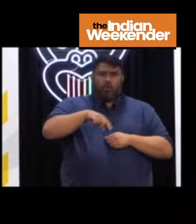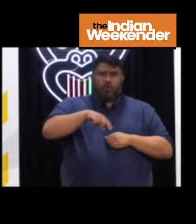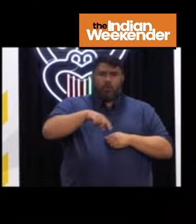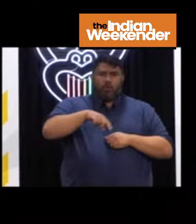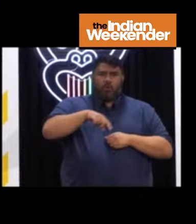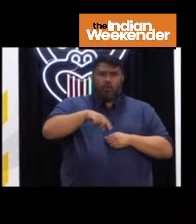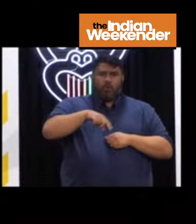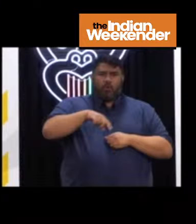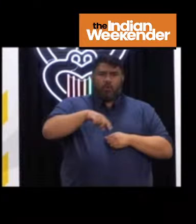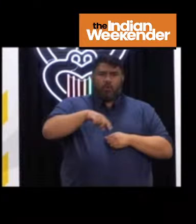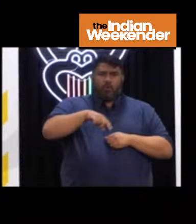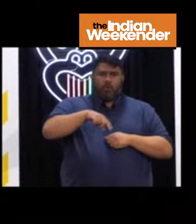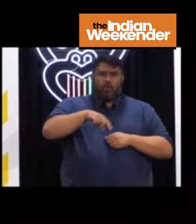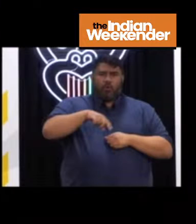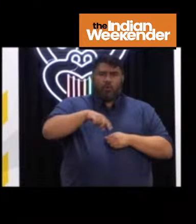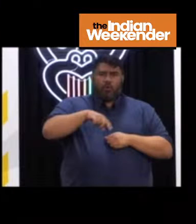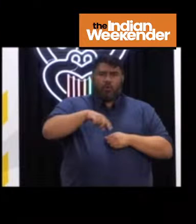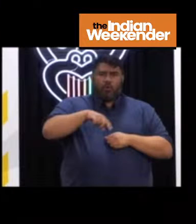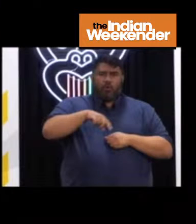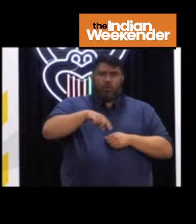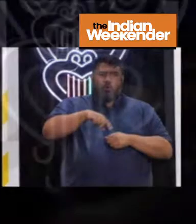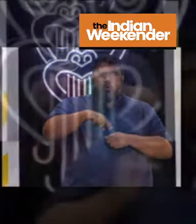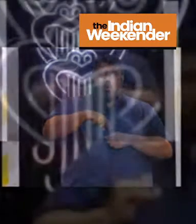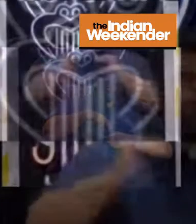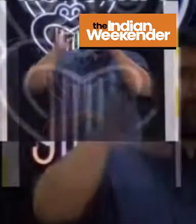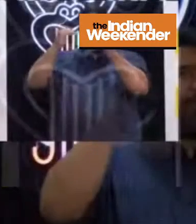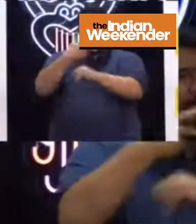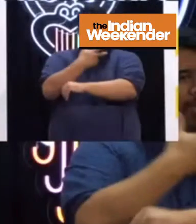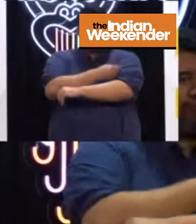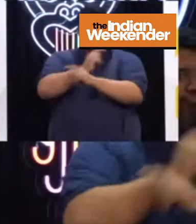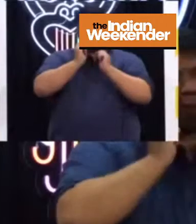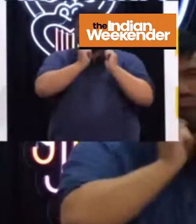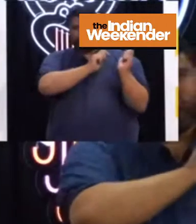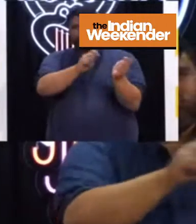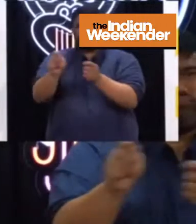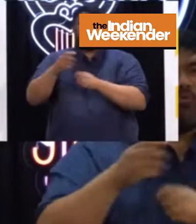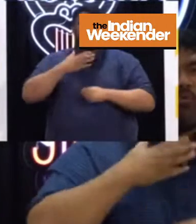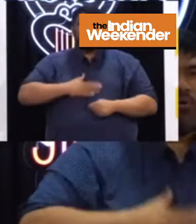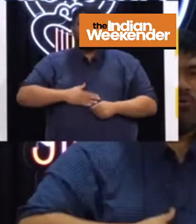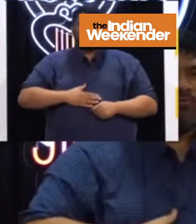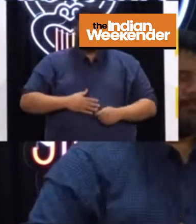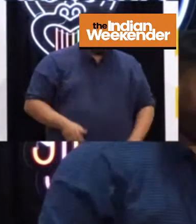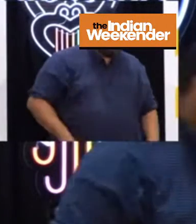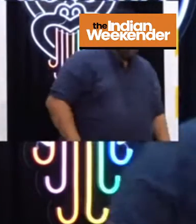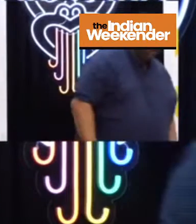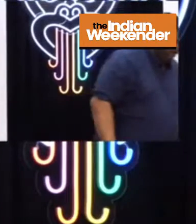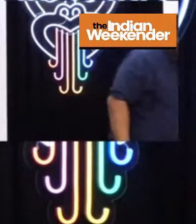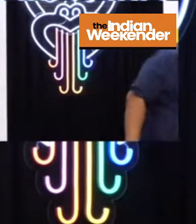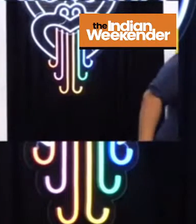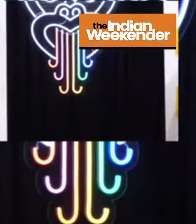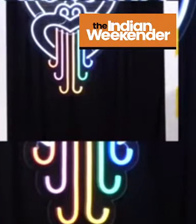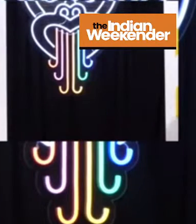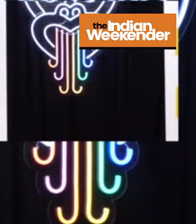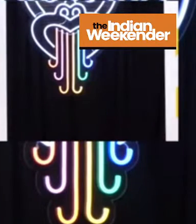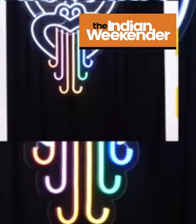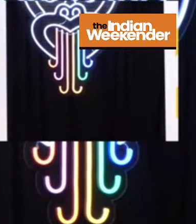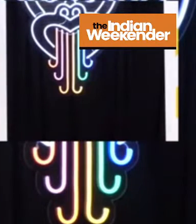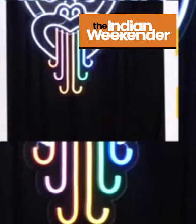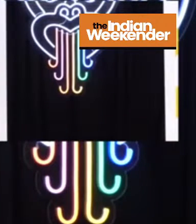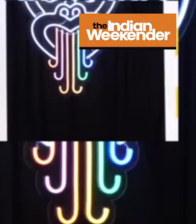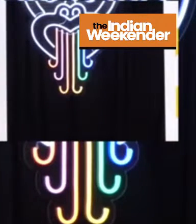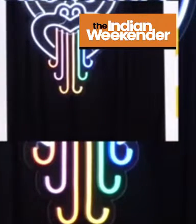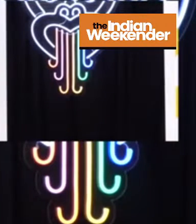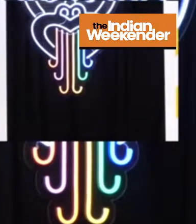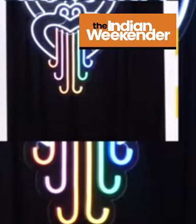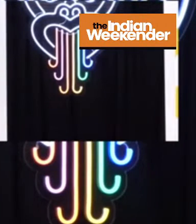can achieve just that. We're now open for questions. Have you had any updates? And then I'll come to have you had any updates yet on